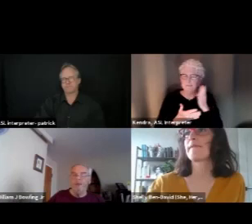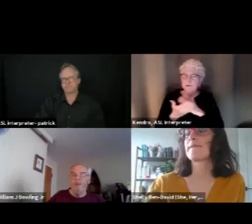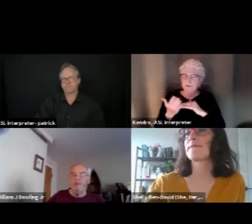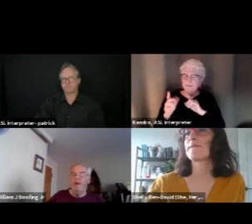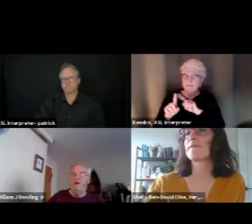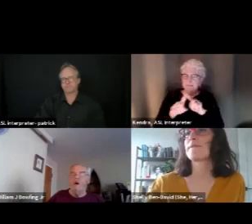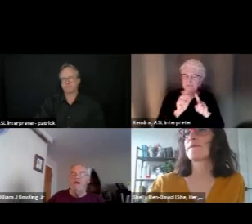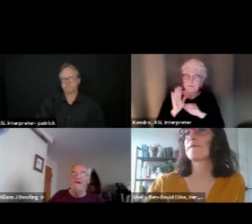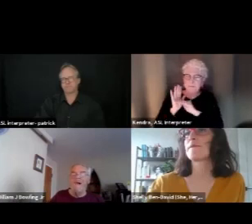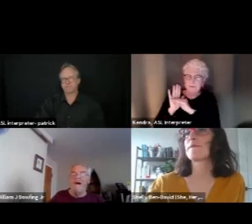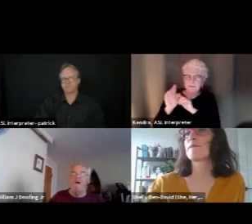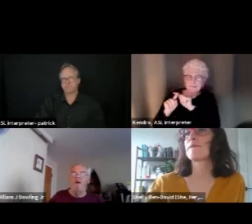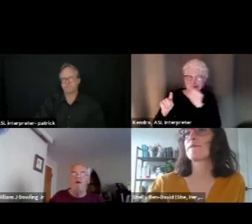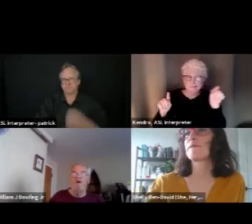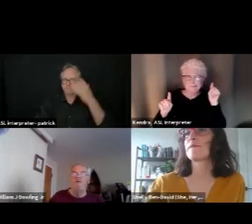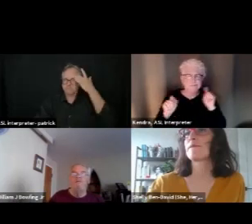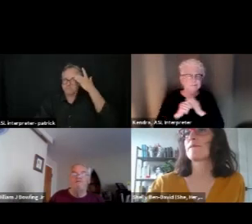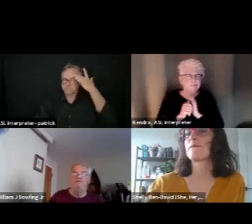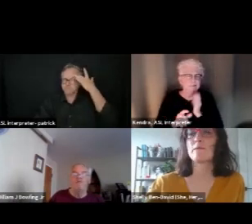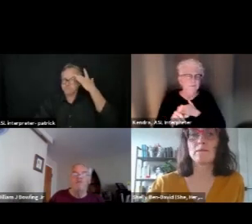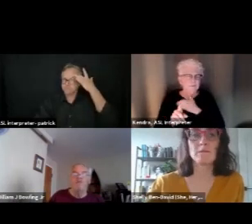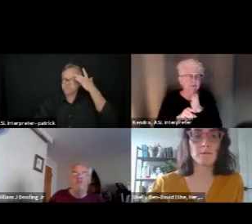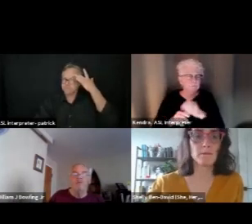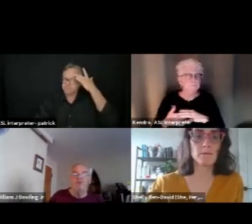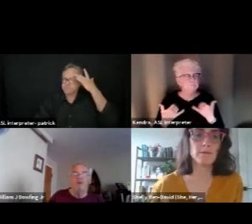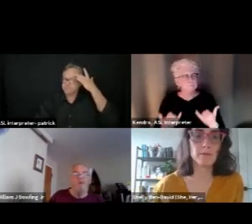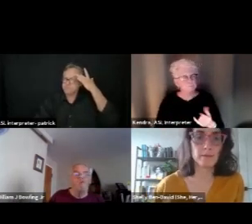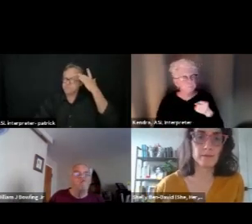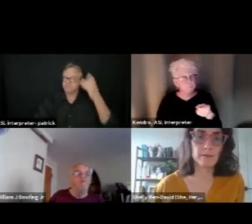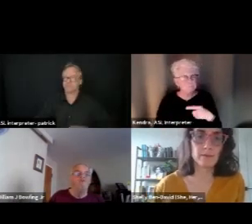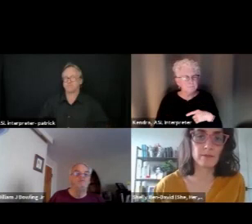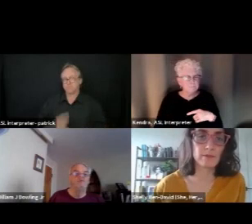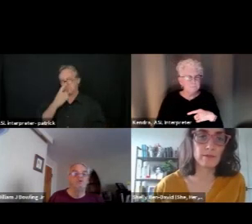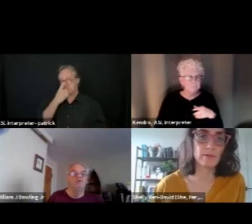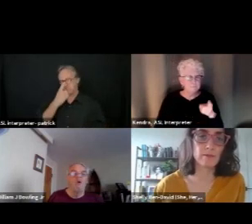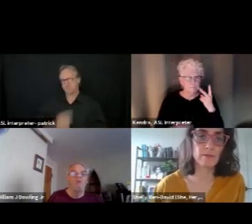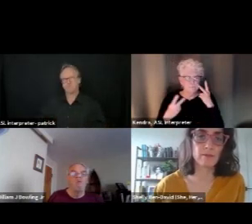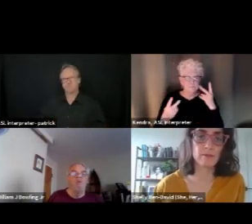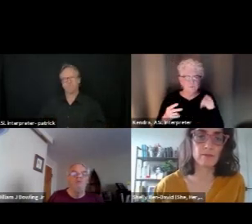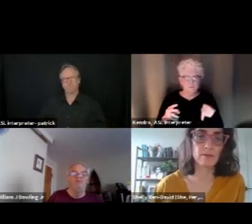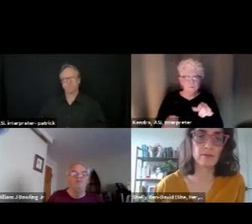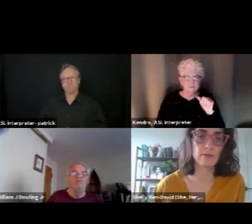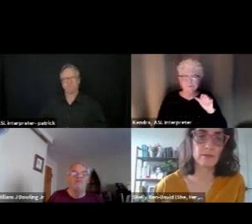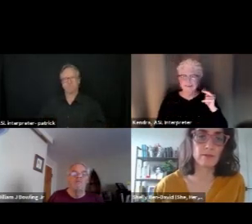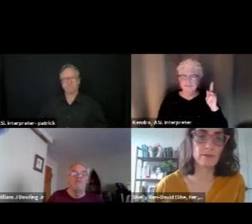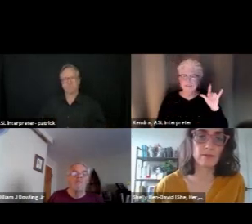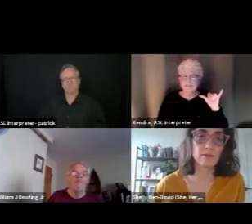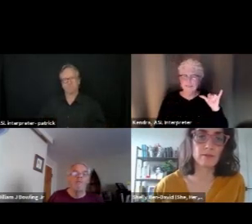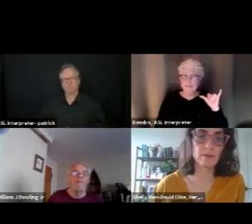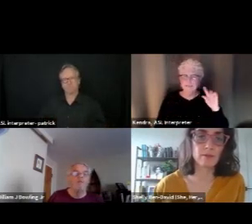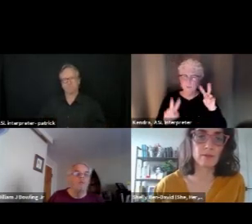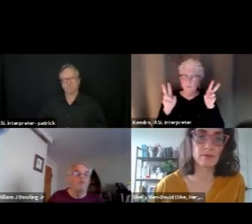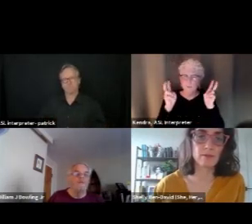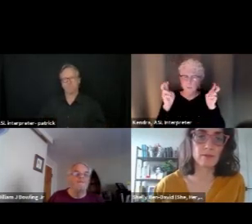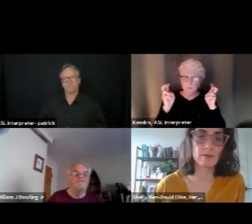This is a pretty common definition of recovery that I'm sure many of you have referred before, put forth by Anthony. So